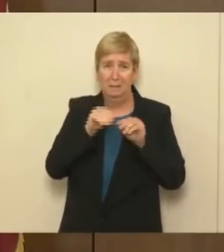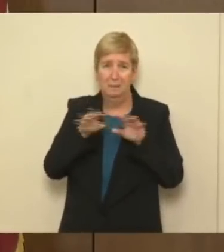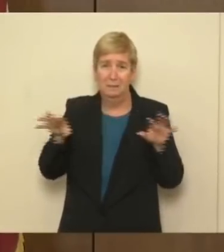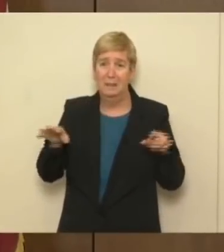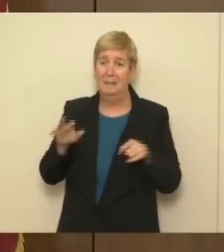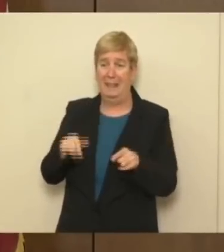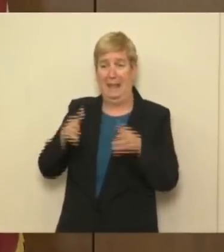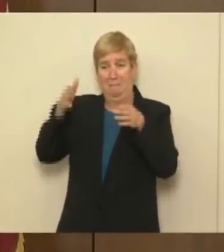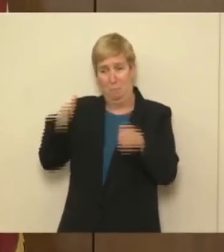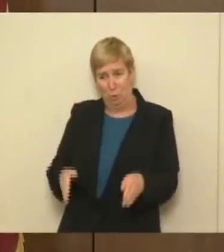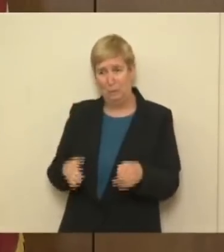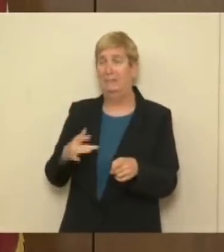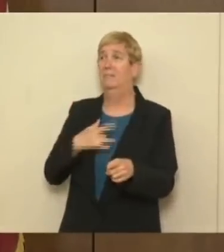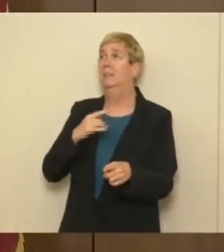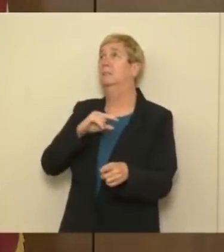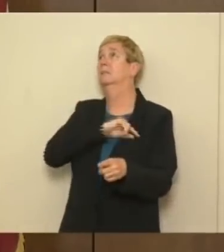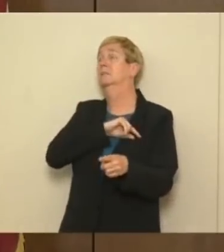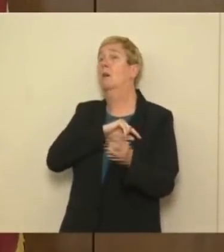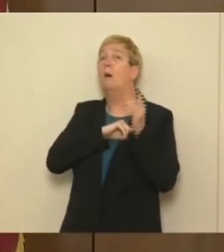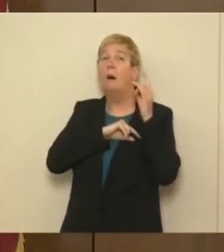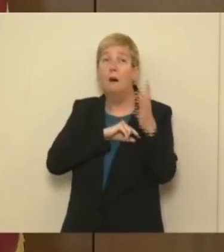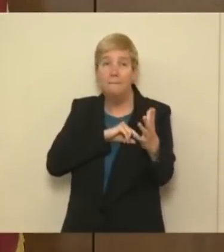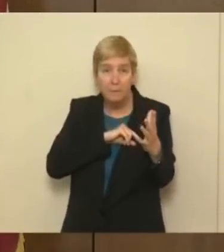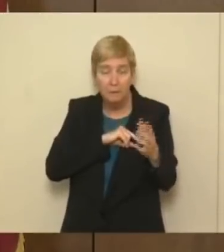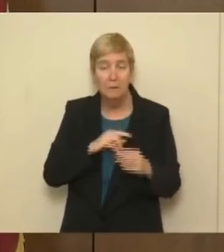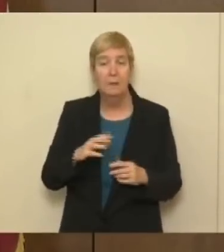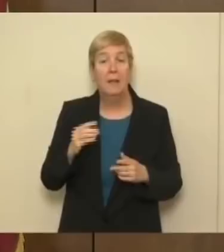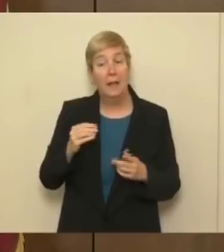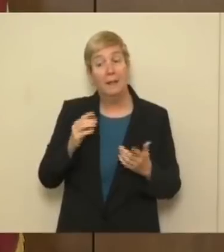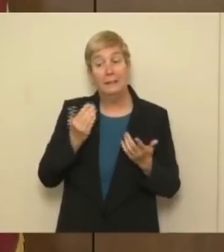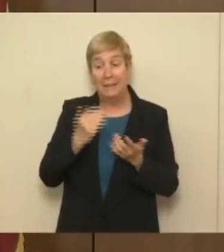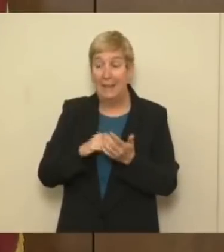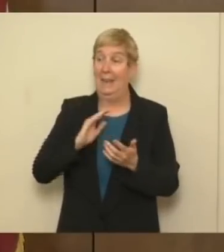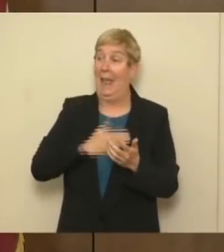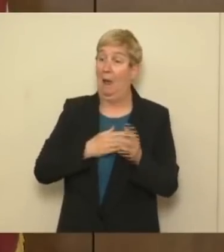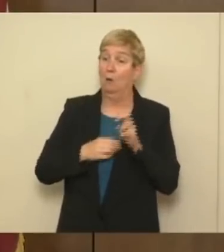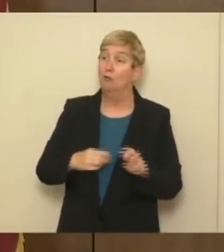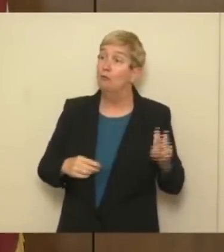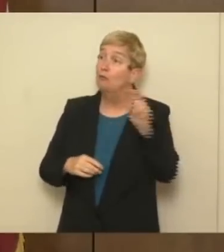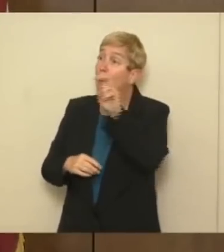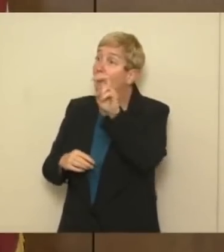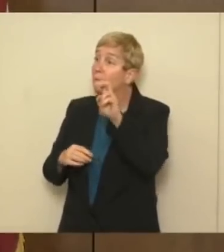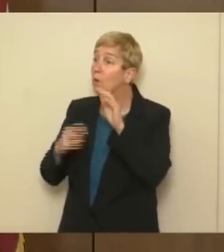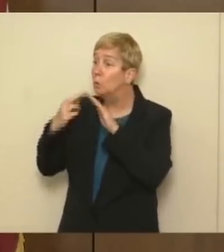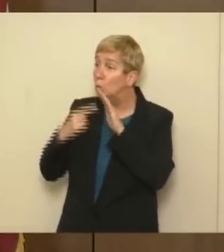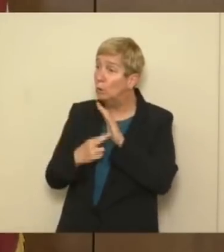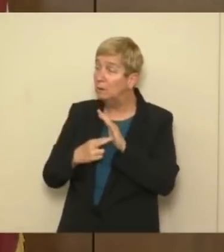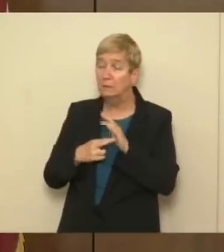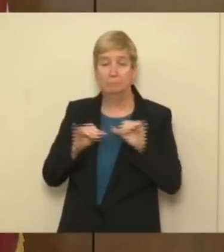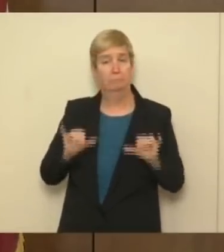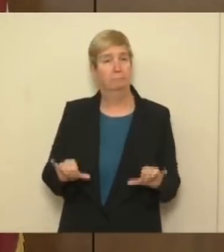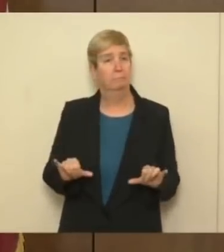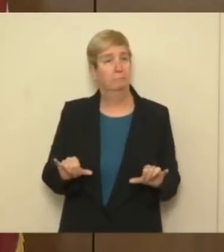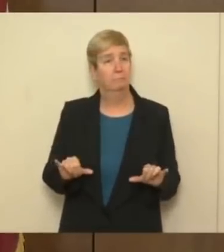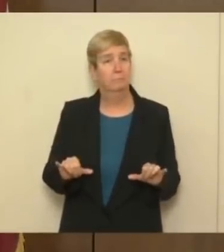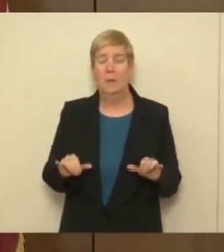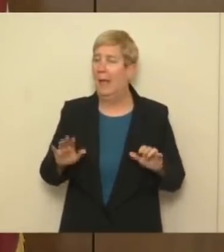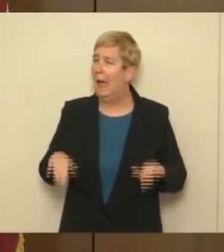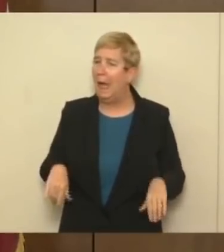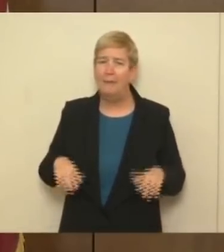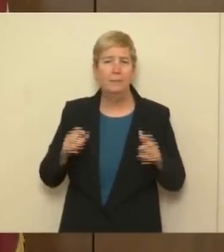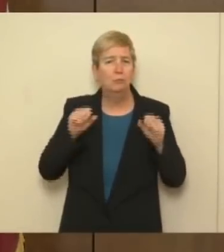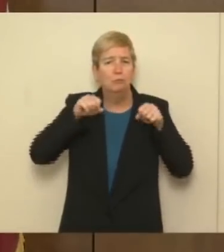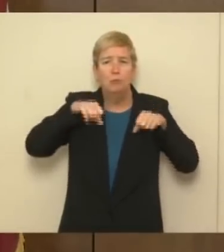painful that must be. And basically, our travel restrictions and stay-at-home orders are still in place, and